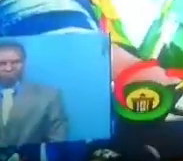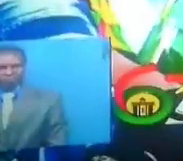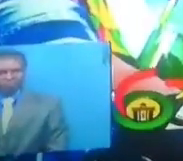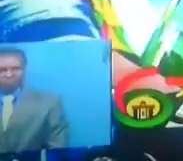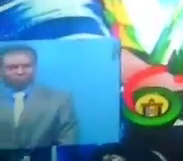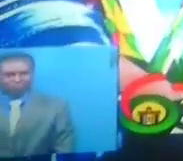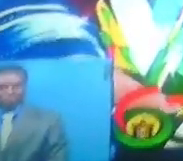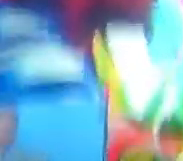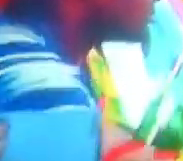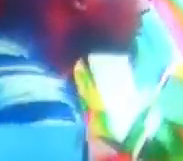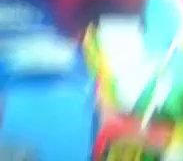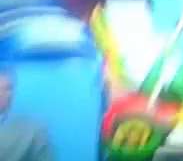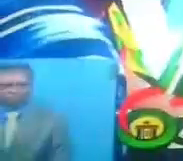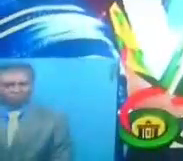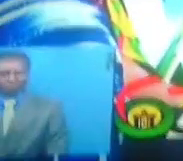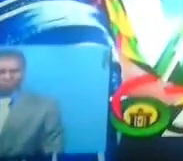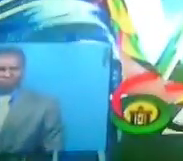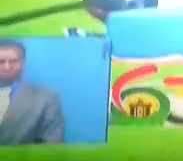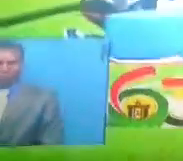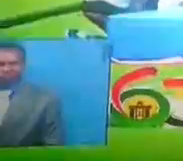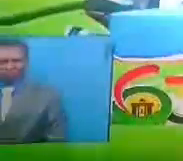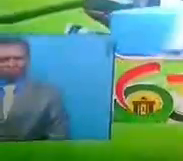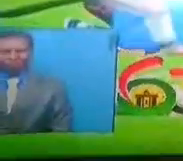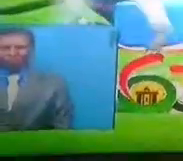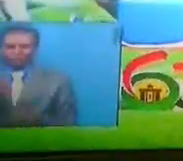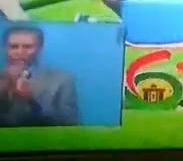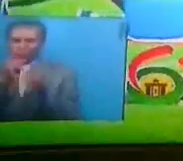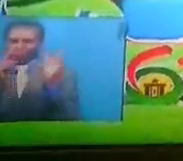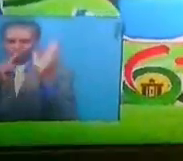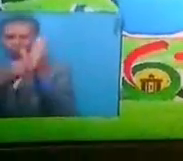And this is just an indication of how critical it is.